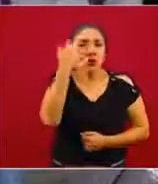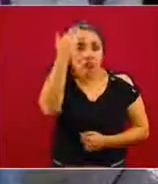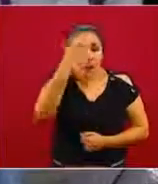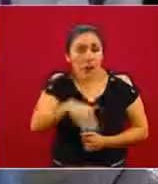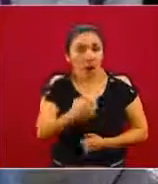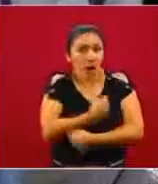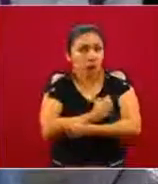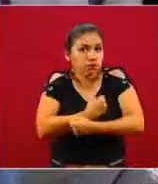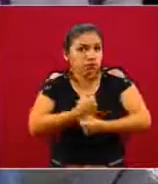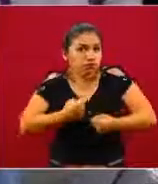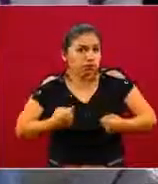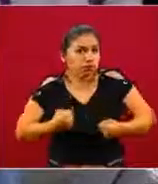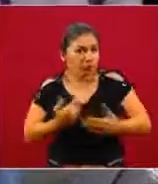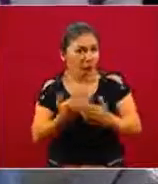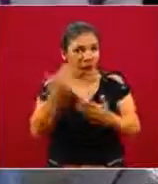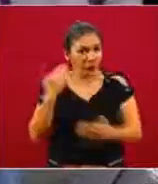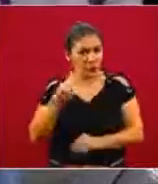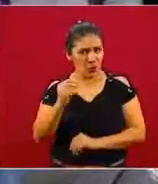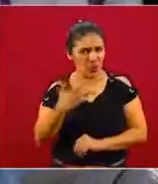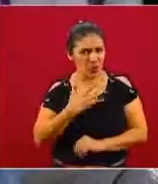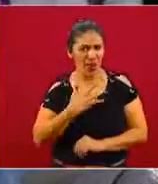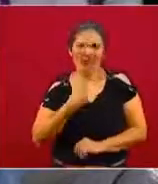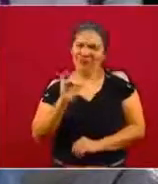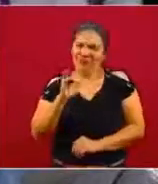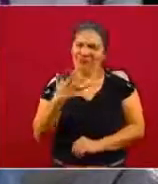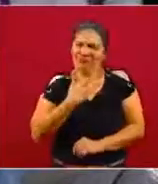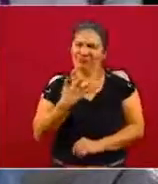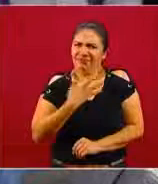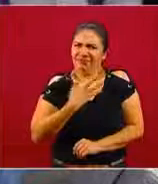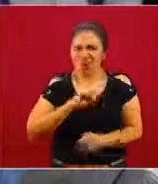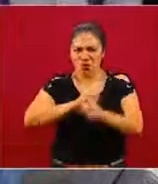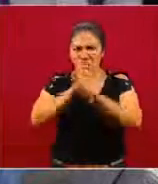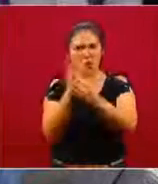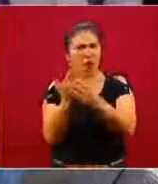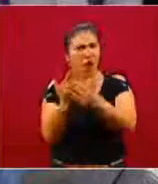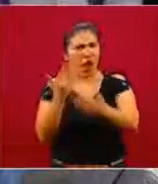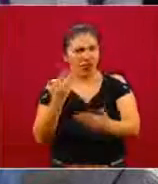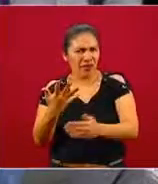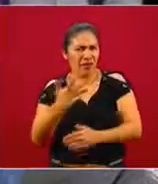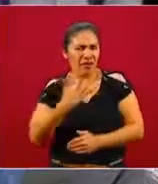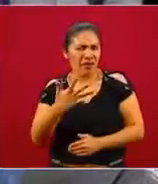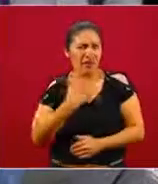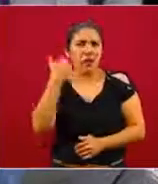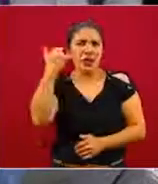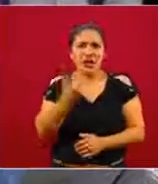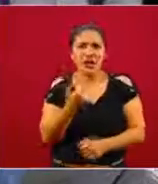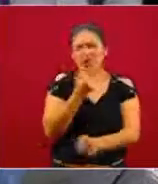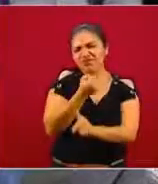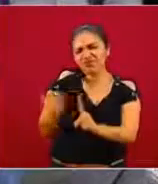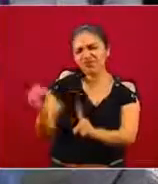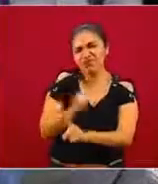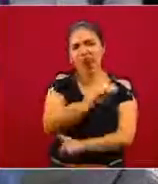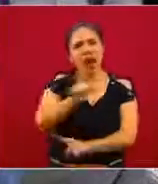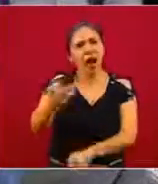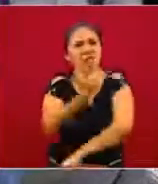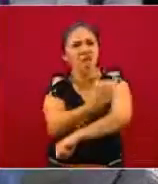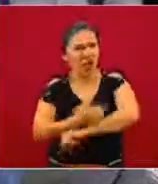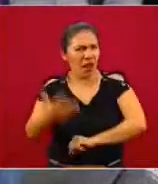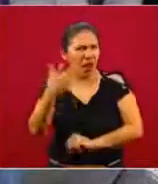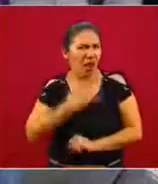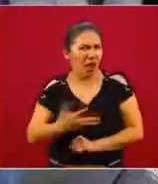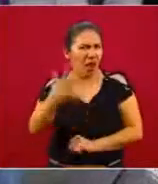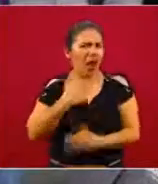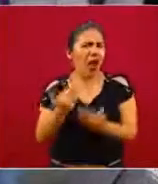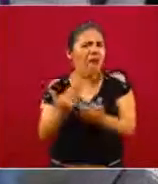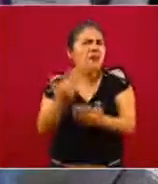no existía, claro que existía antes It's del not like COVID, obesity didn't exist y before el maltrato COVID al or familiar y family todas estas abuse. circunstancias.